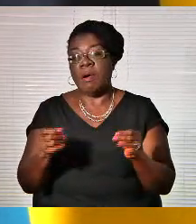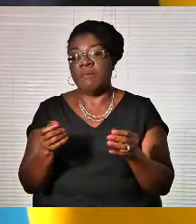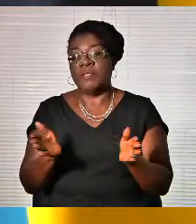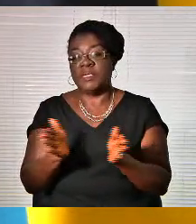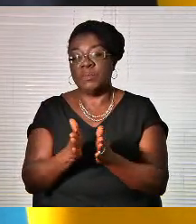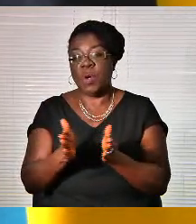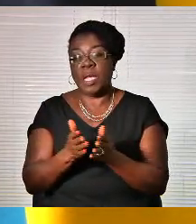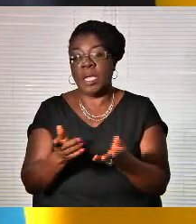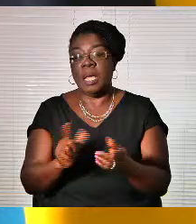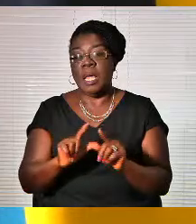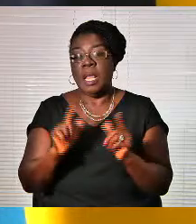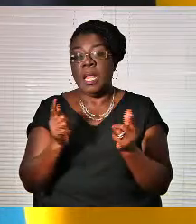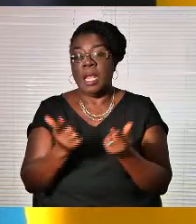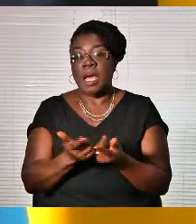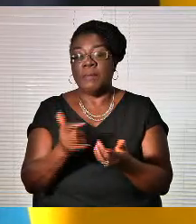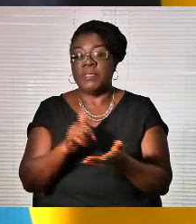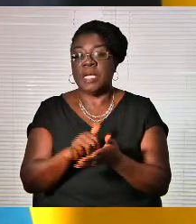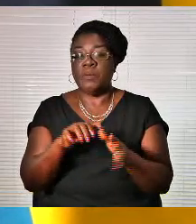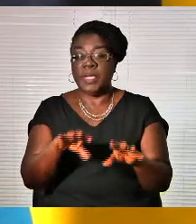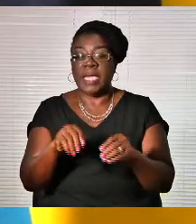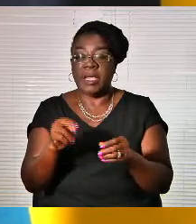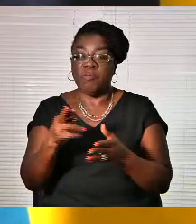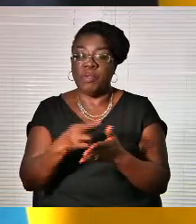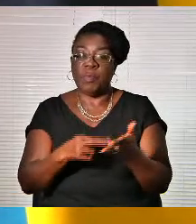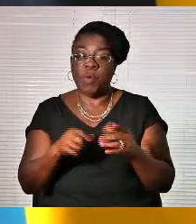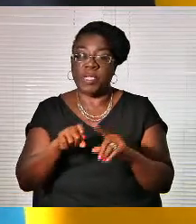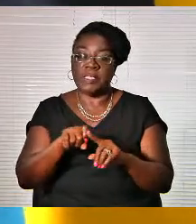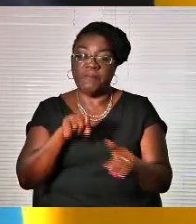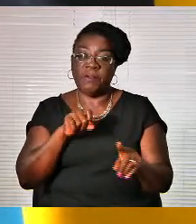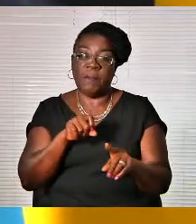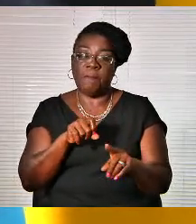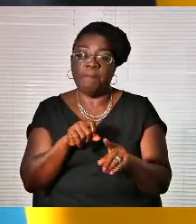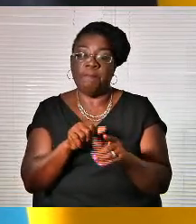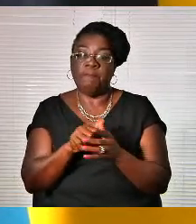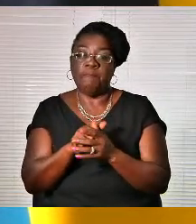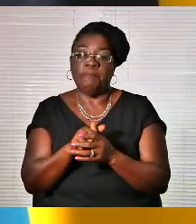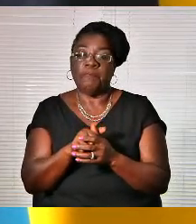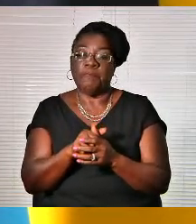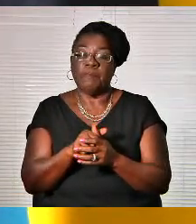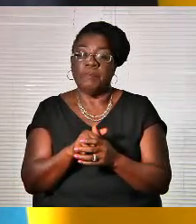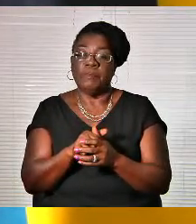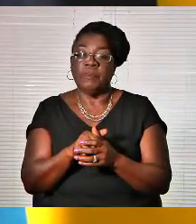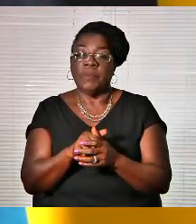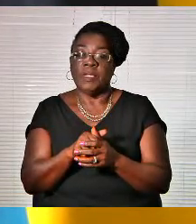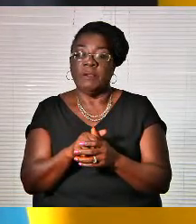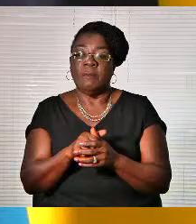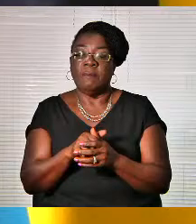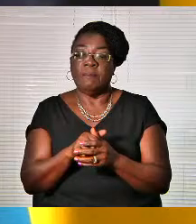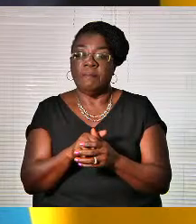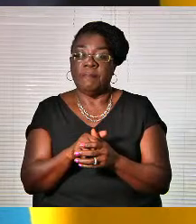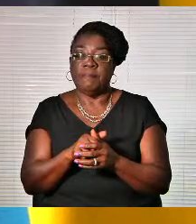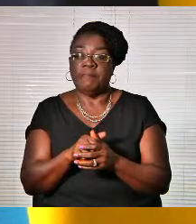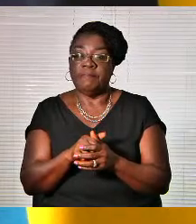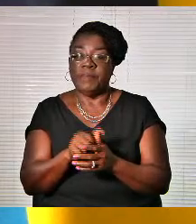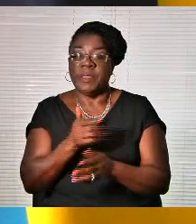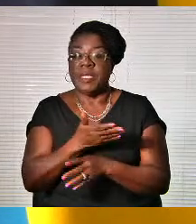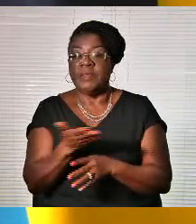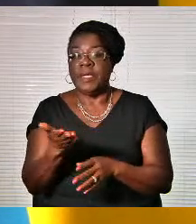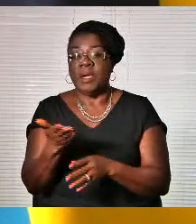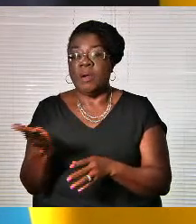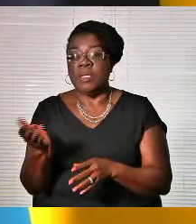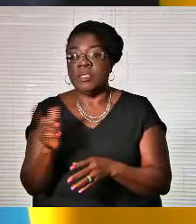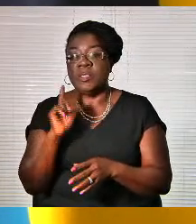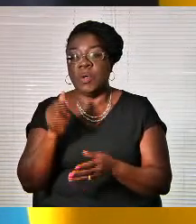get reports from into our national count for COVID-19, and they